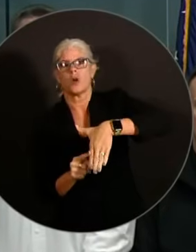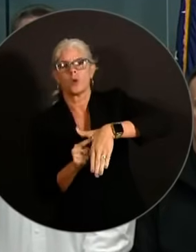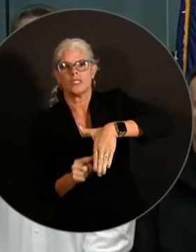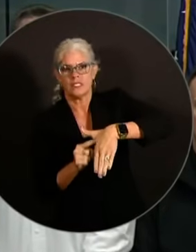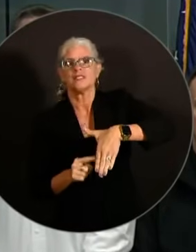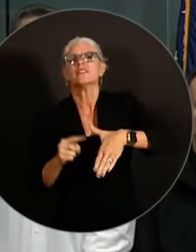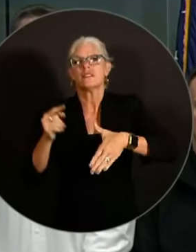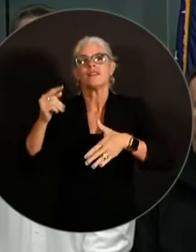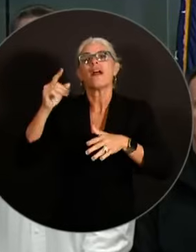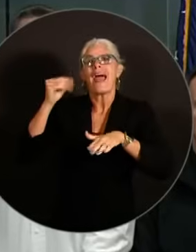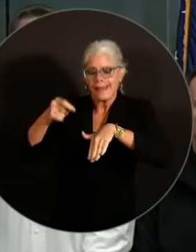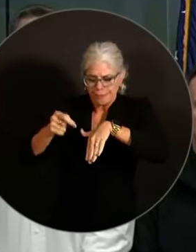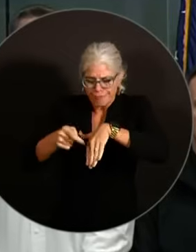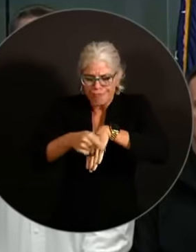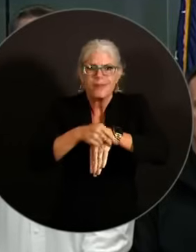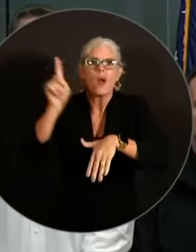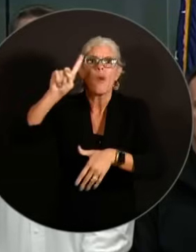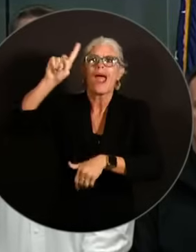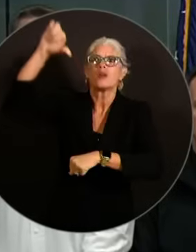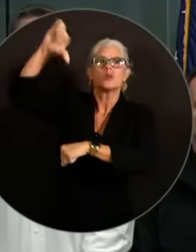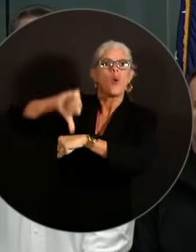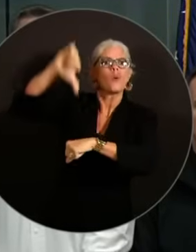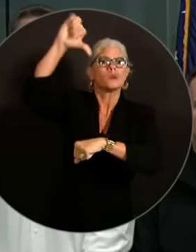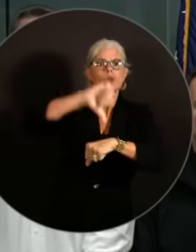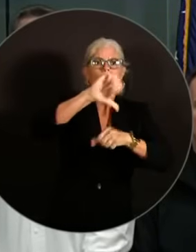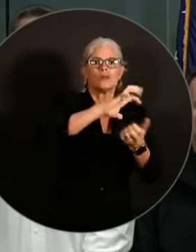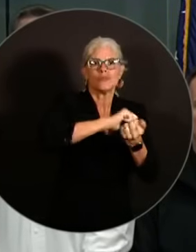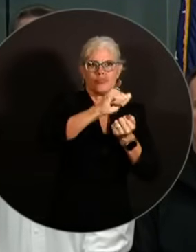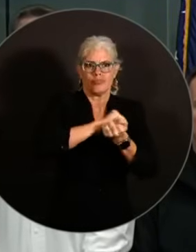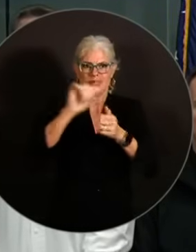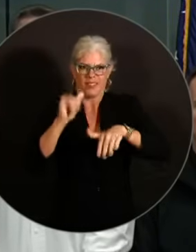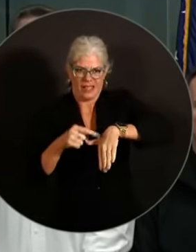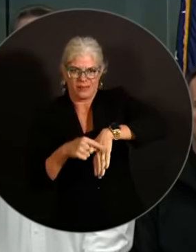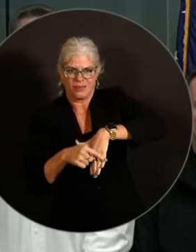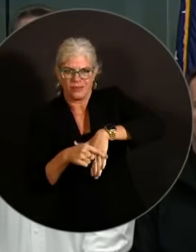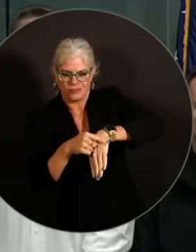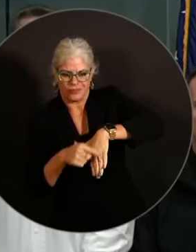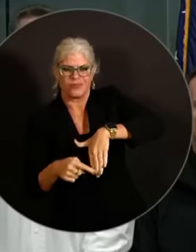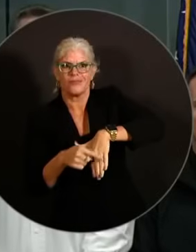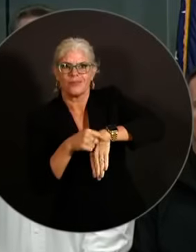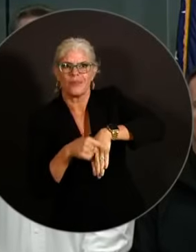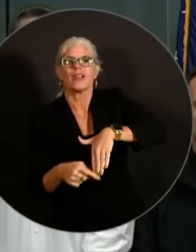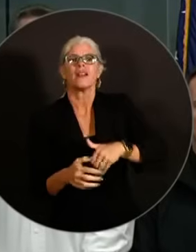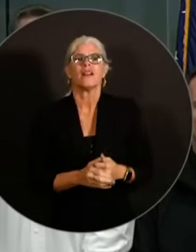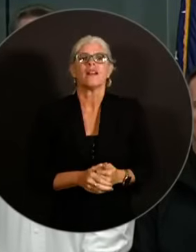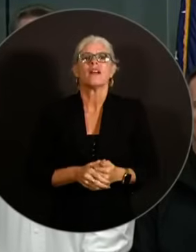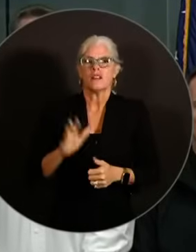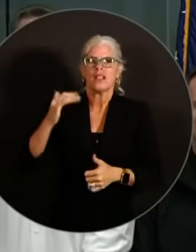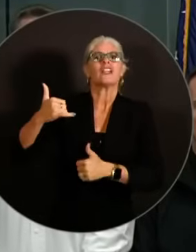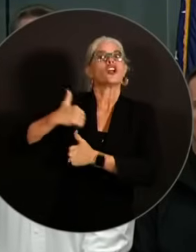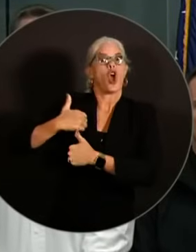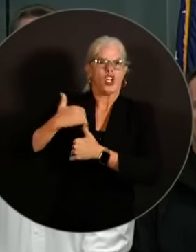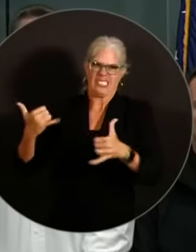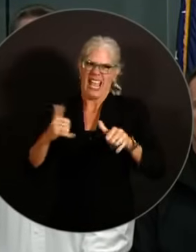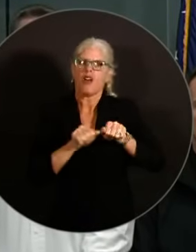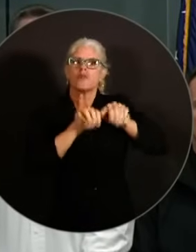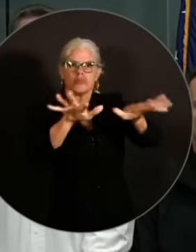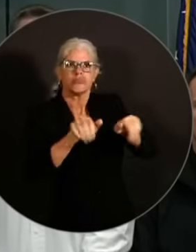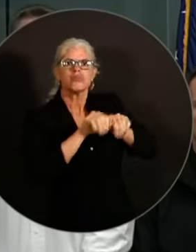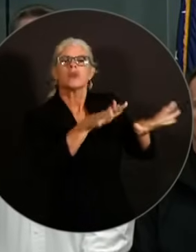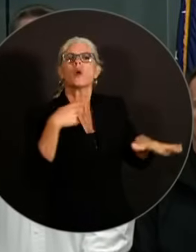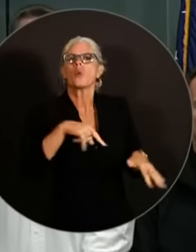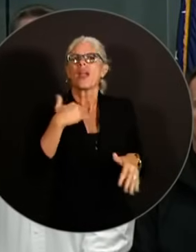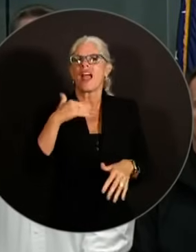tornadoes in the central and eastern parts of Florida. The Guard continues to work into the morning and have 31 rescue